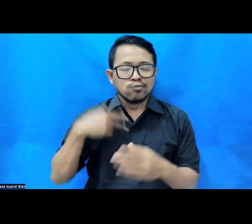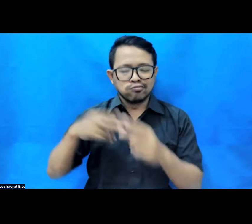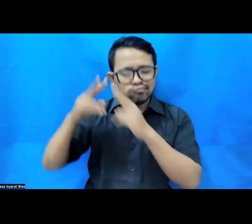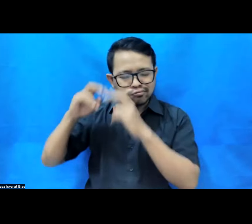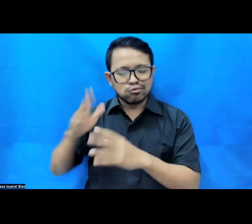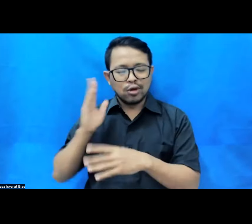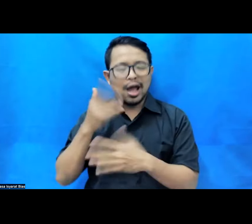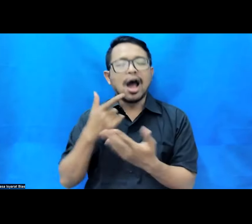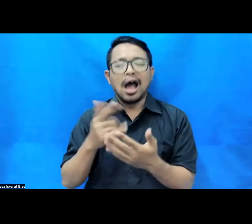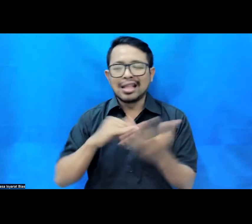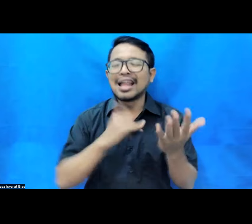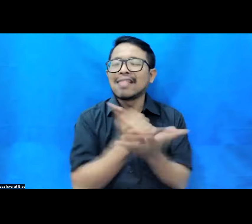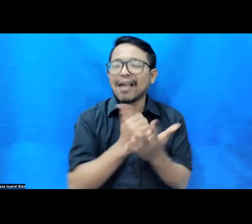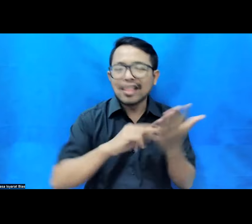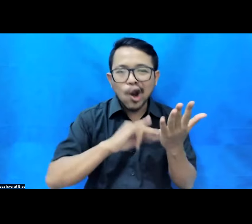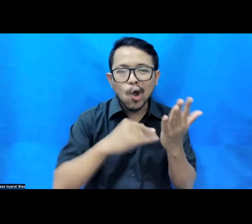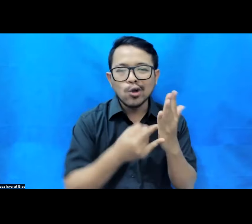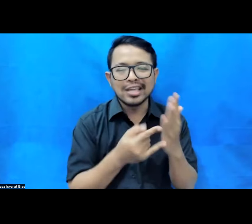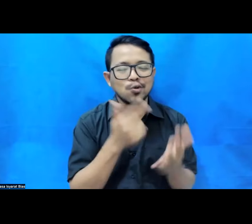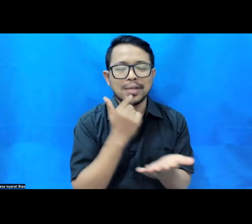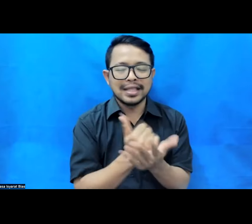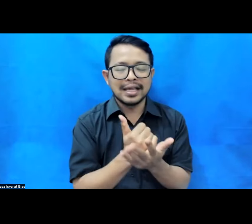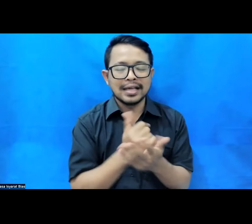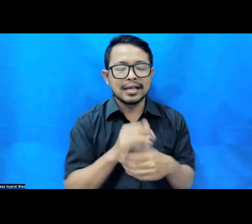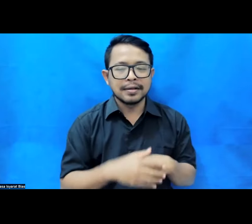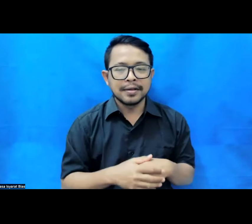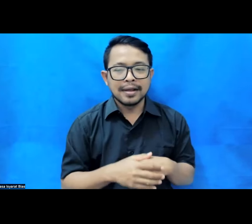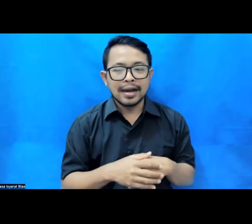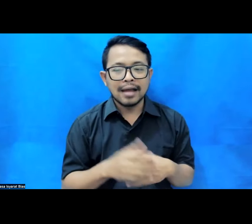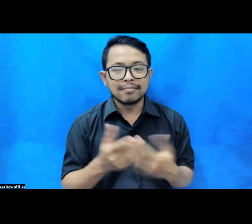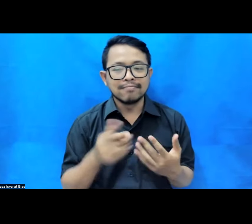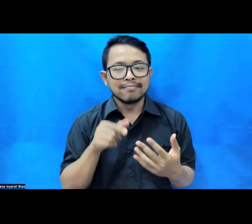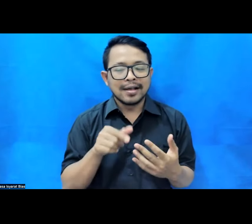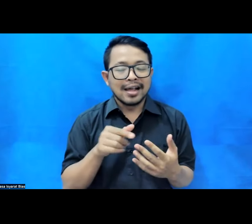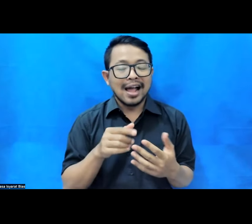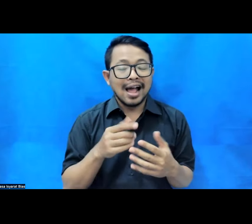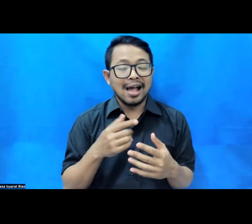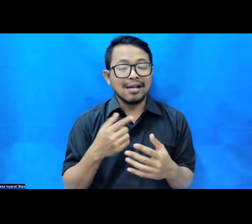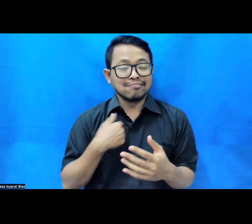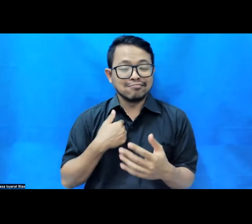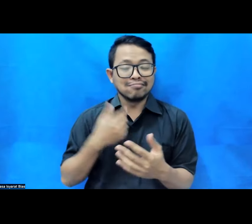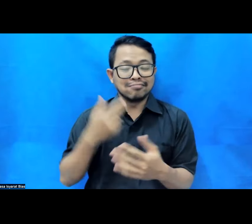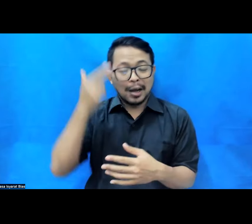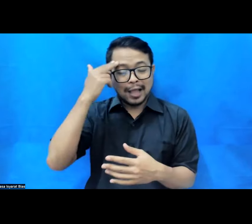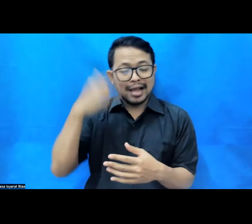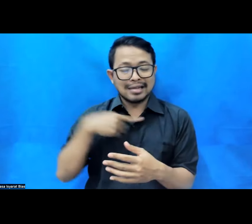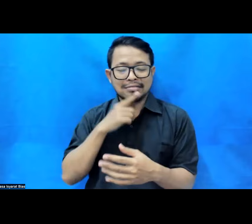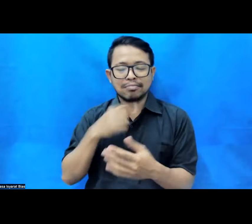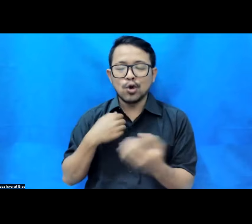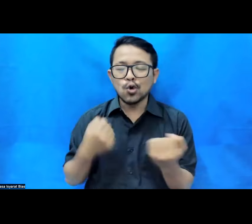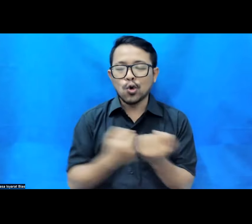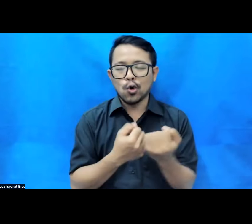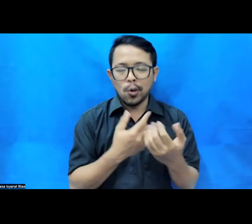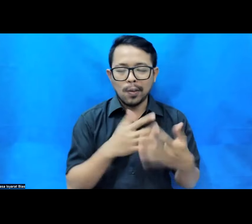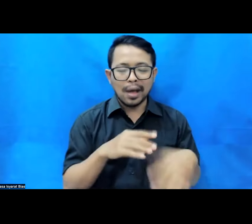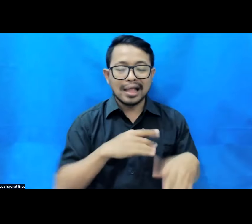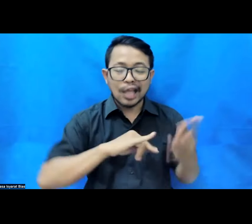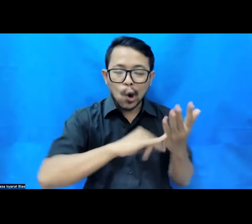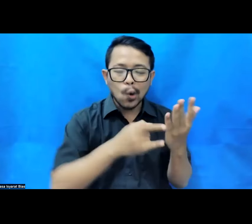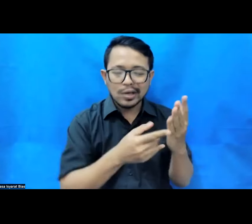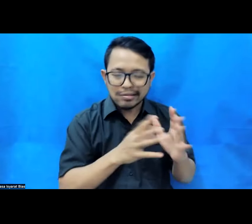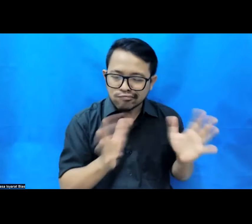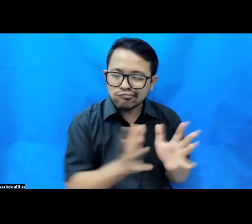and development investments, we are supporting the development of cutting-edge technologies like those developed